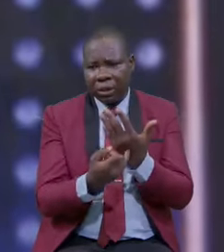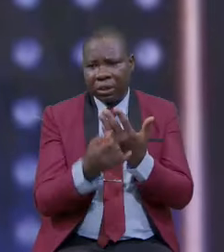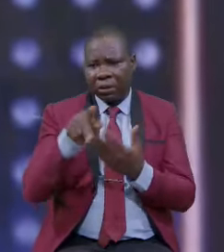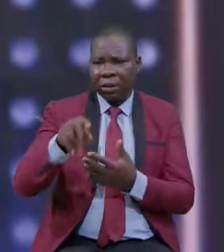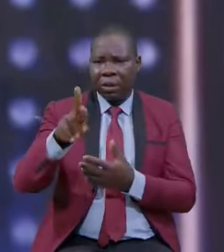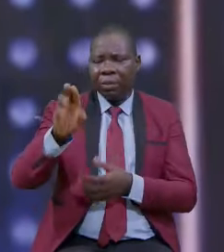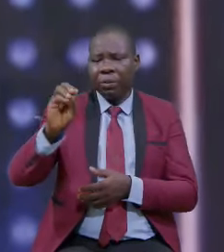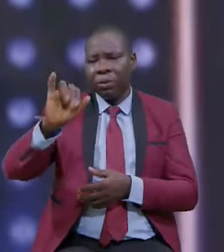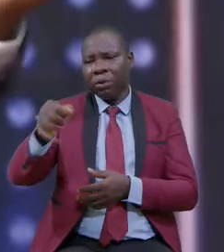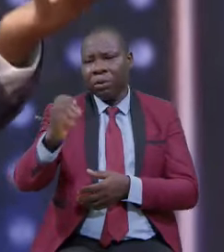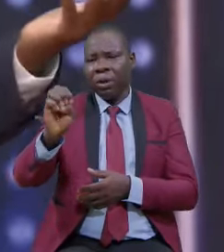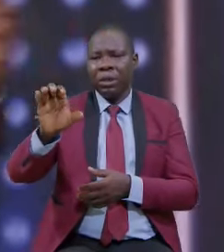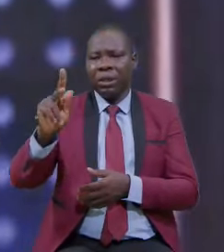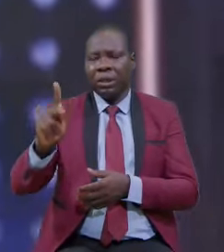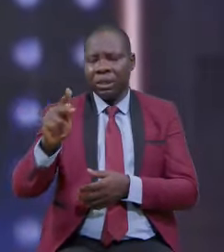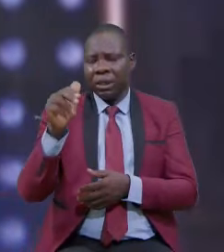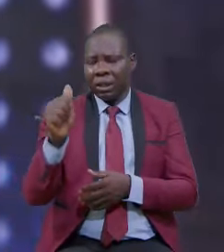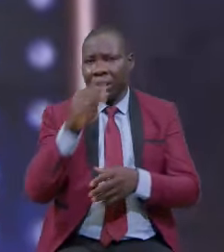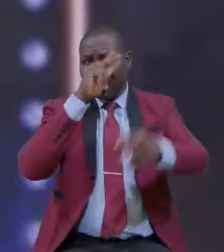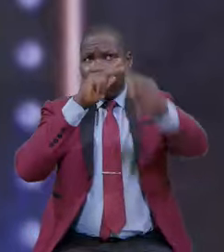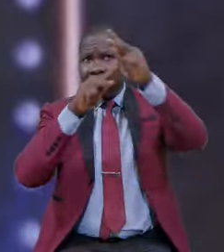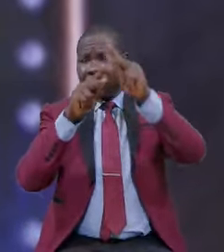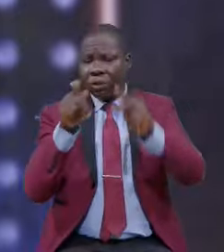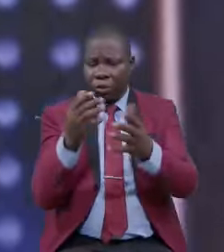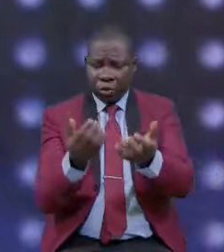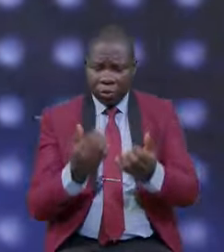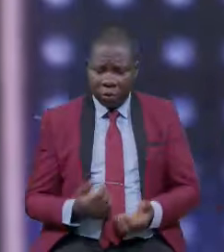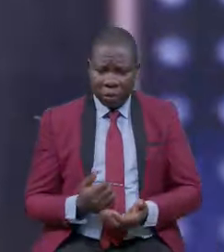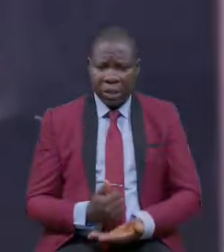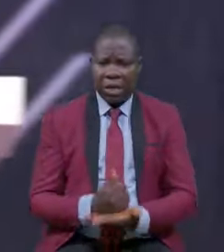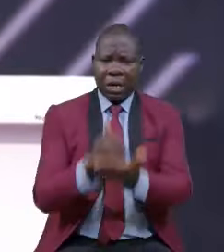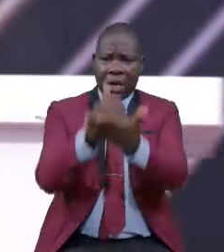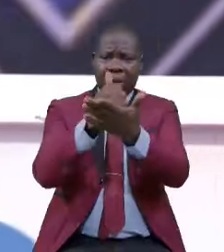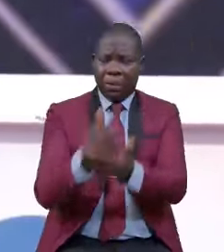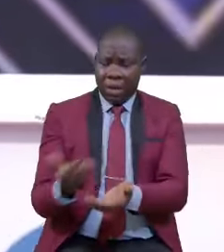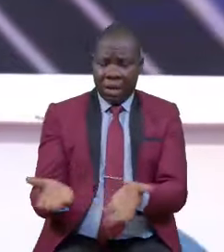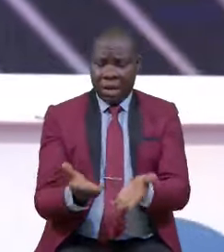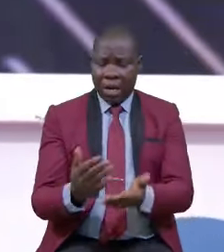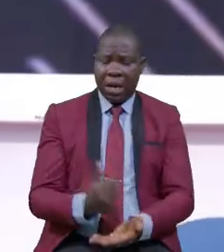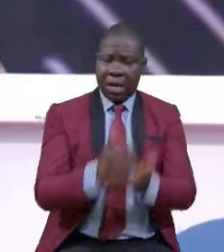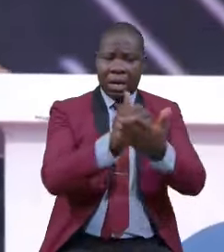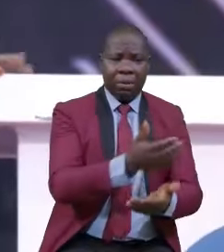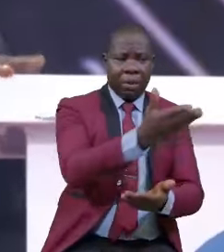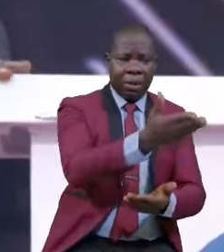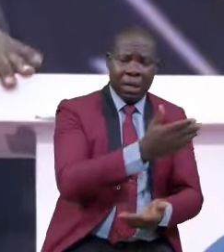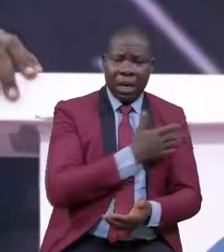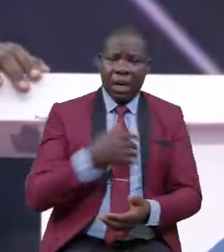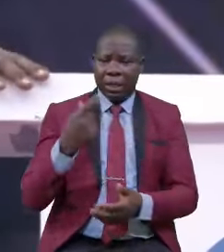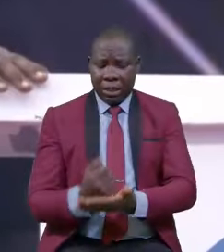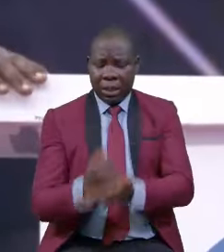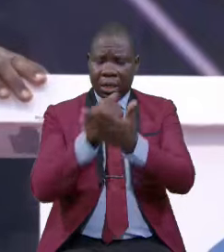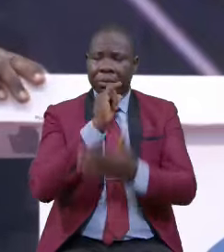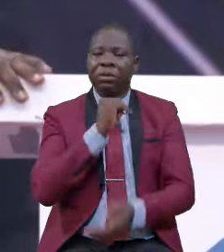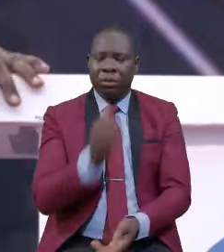there, you want assistance there, and the assistance is not coming. What do? You get discouraged and says, no,